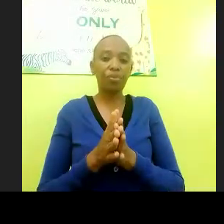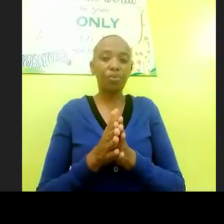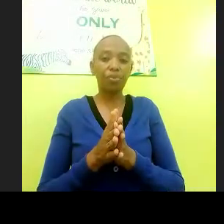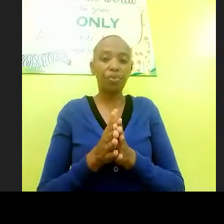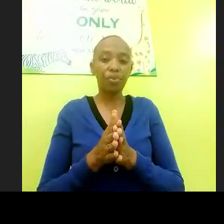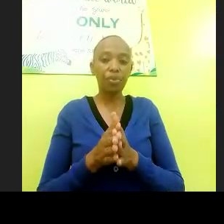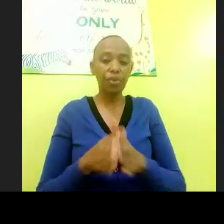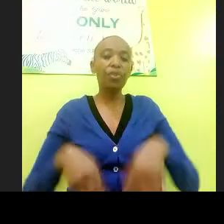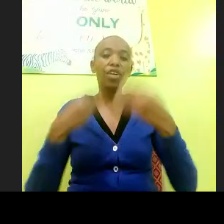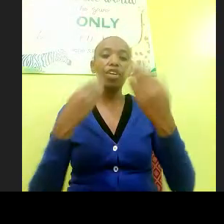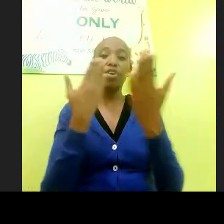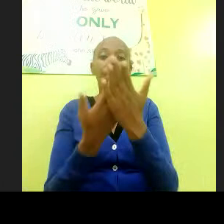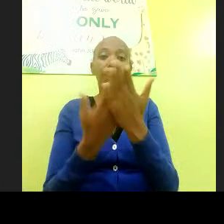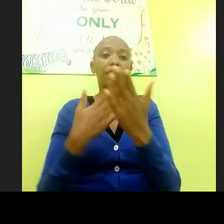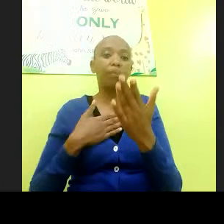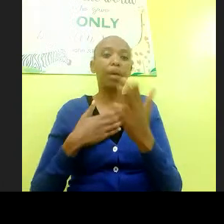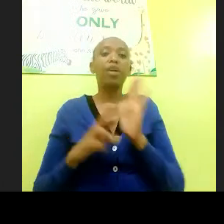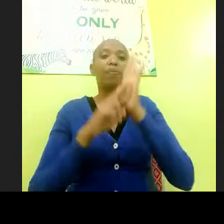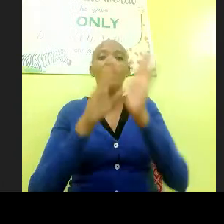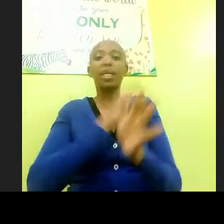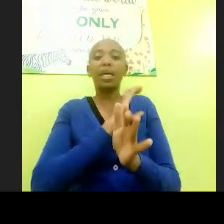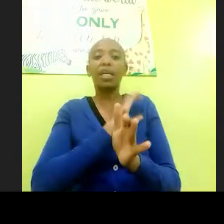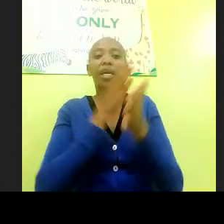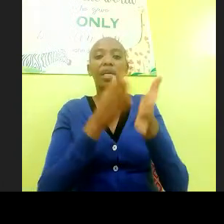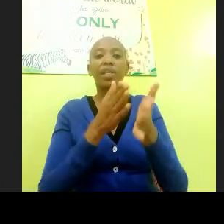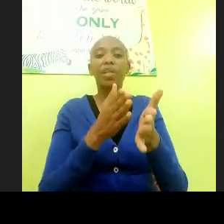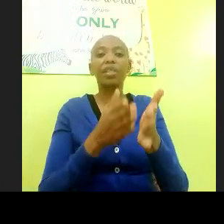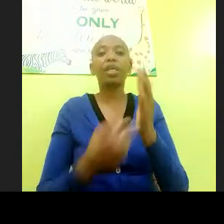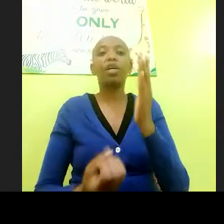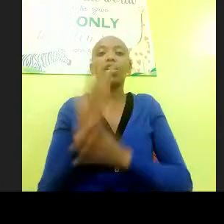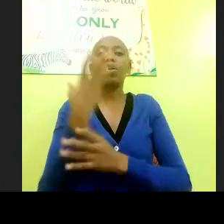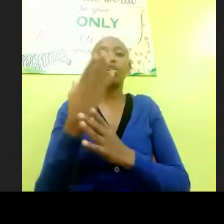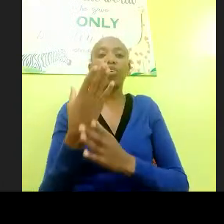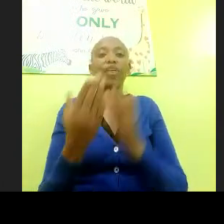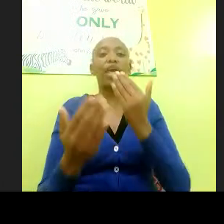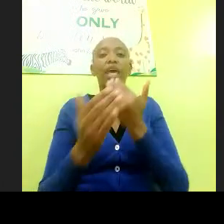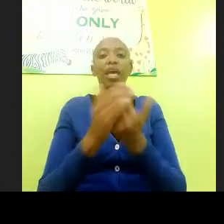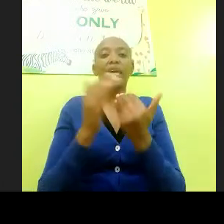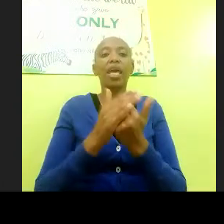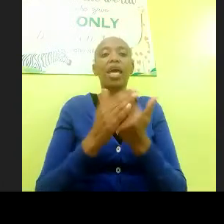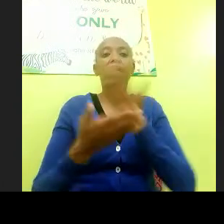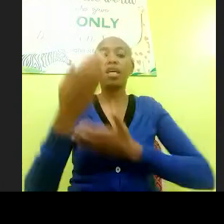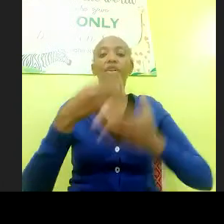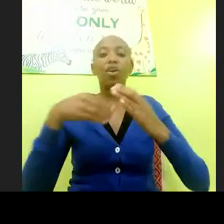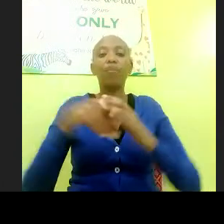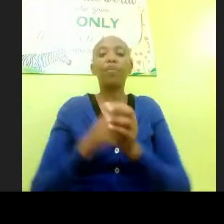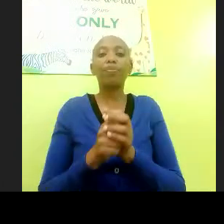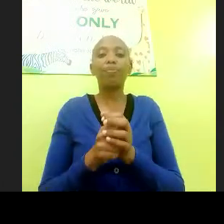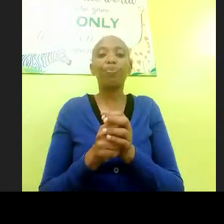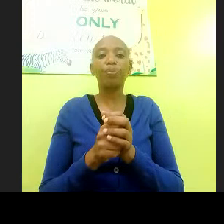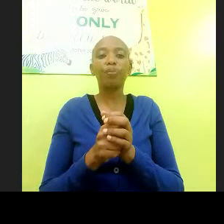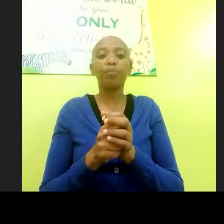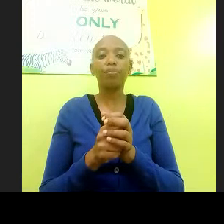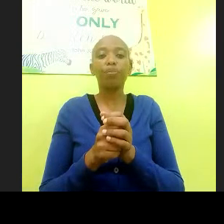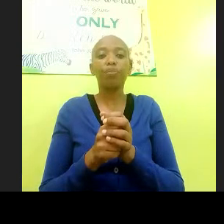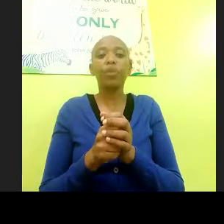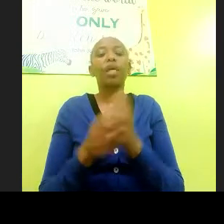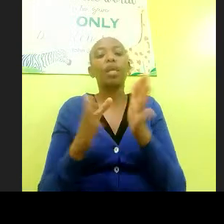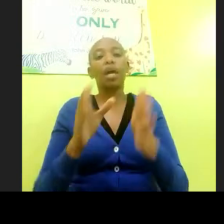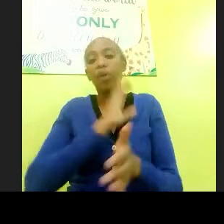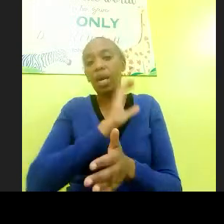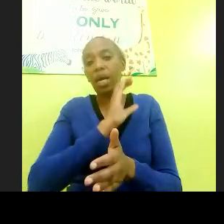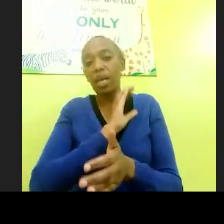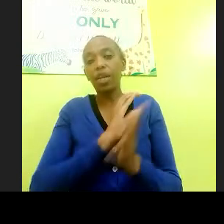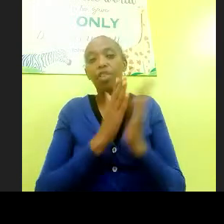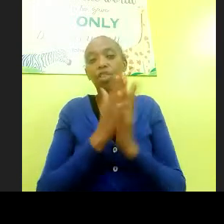remarks on behalf of Canada at this launch of the Care Economy Index. So Canada, through